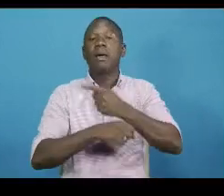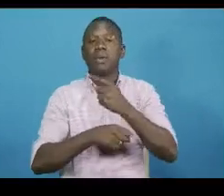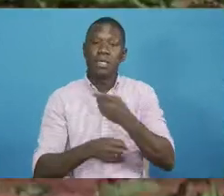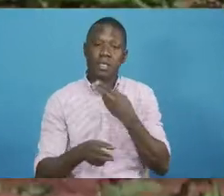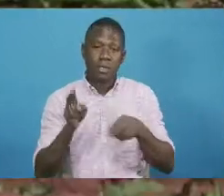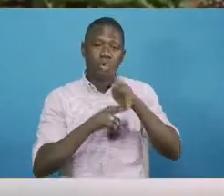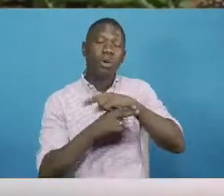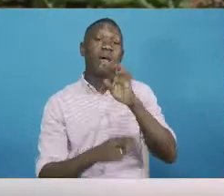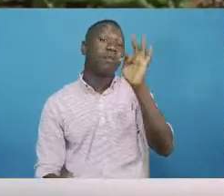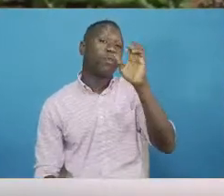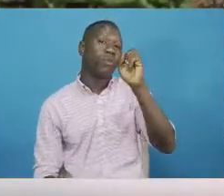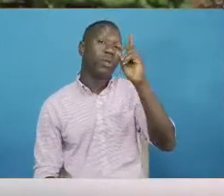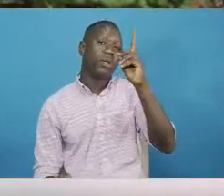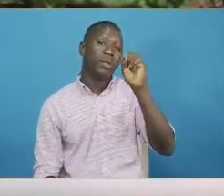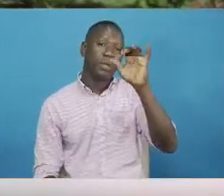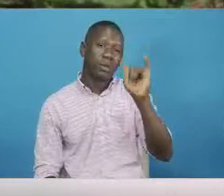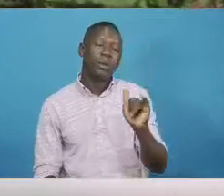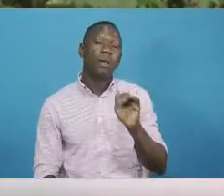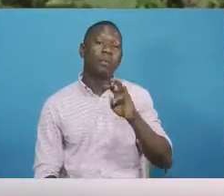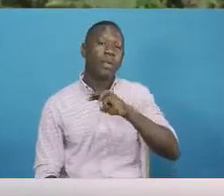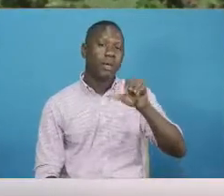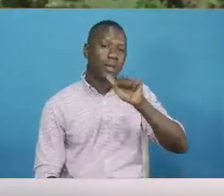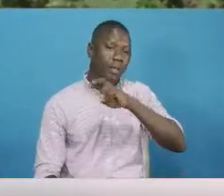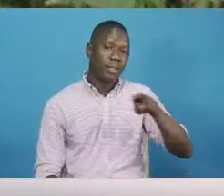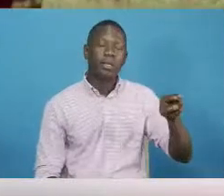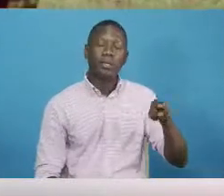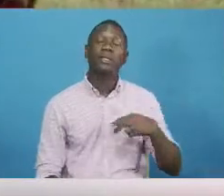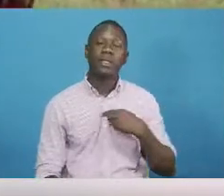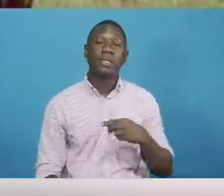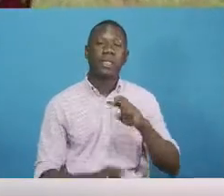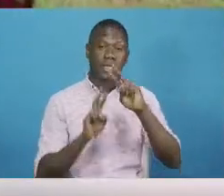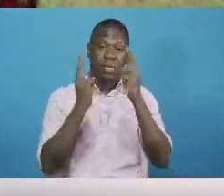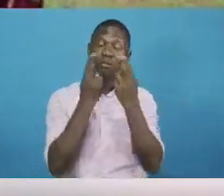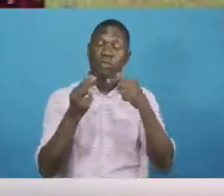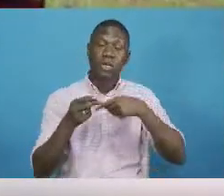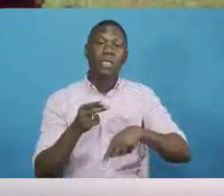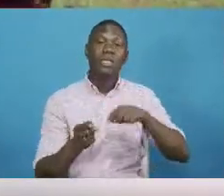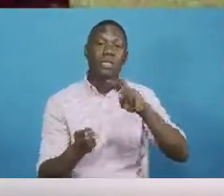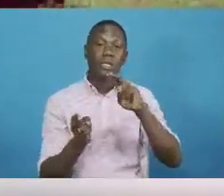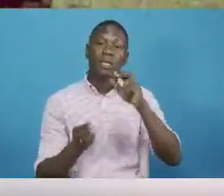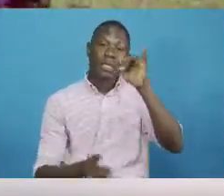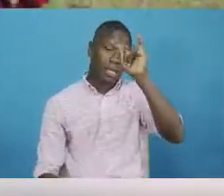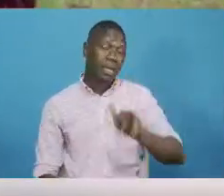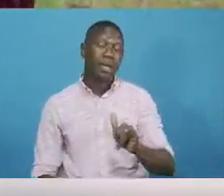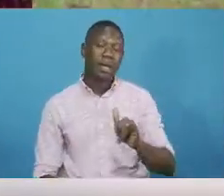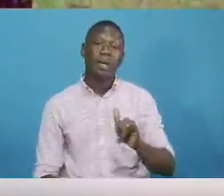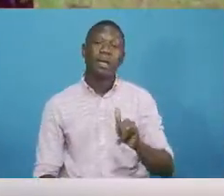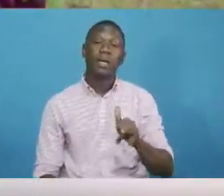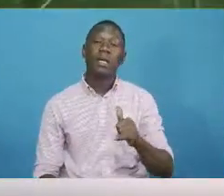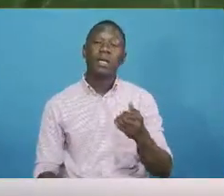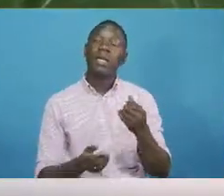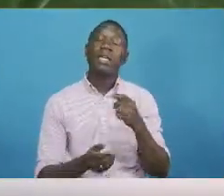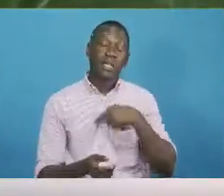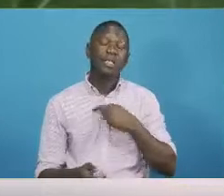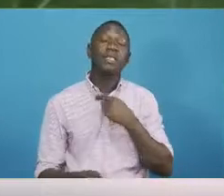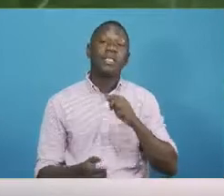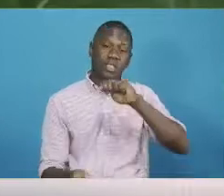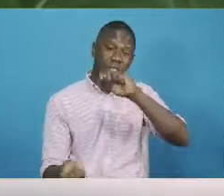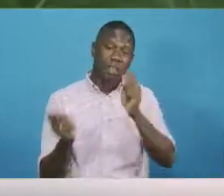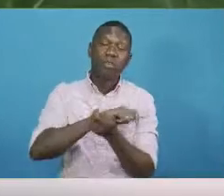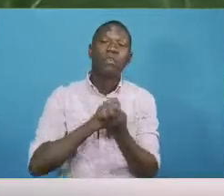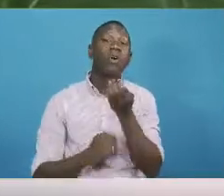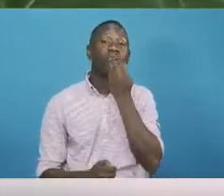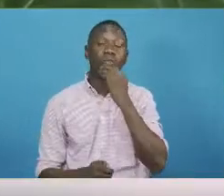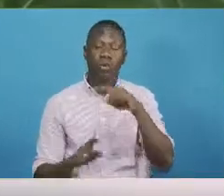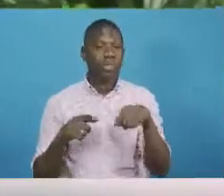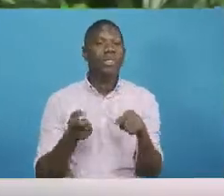Mane. The theme for this year's celebration is Transforming Food Systems, Youth Innovation for Human and Planetary Health, to highlight